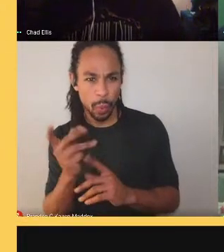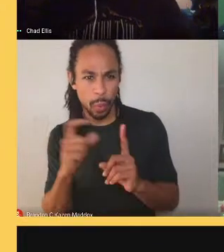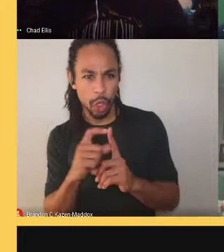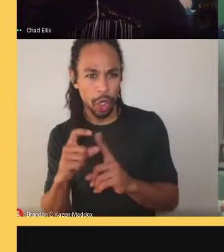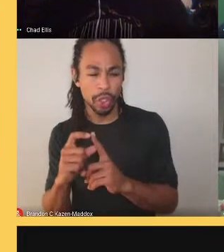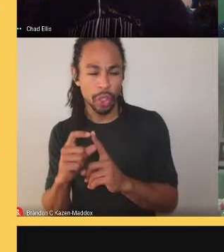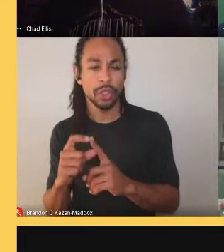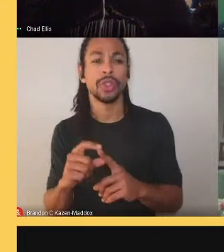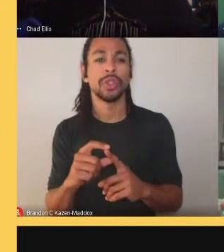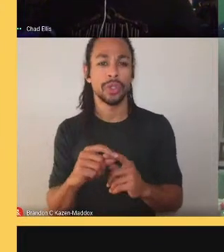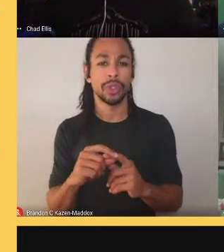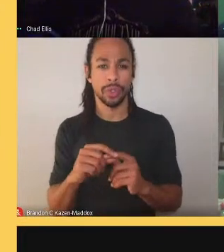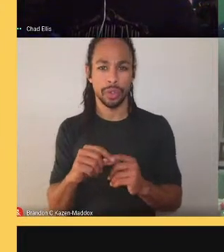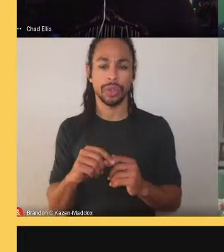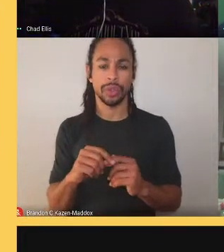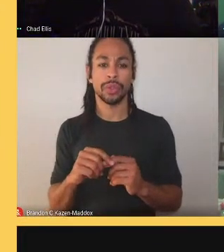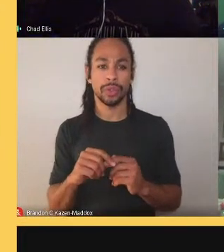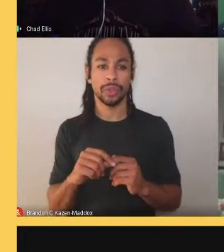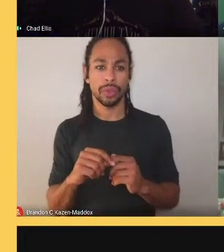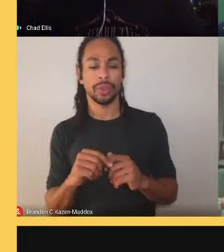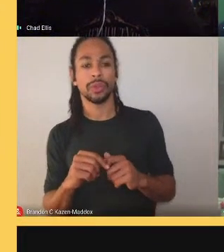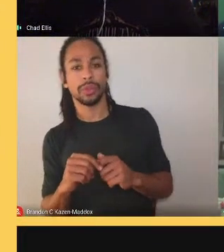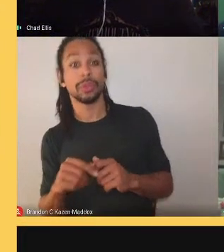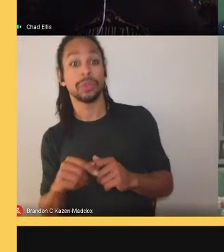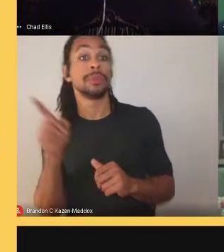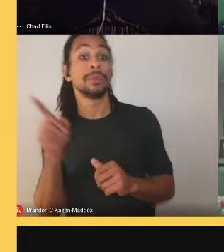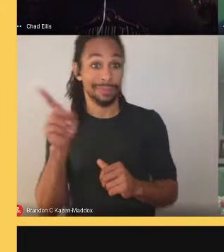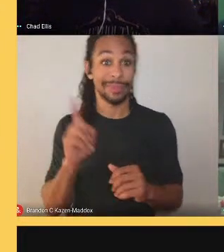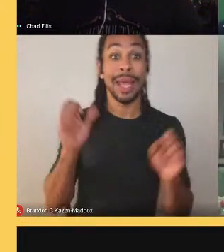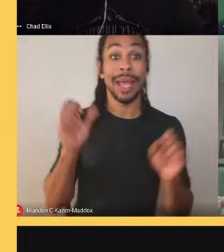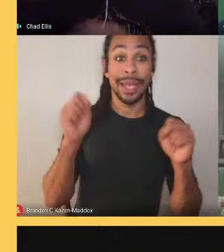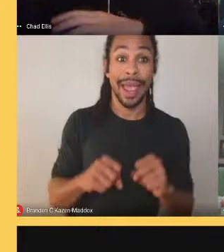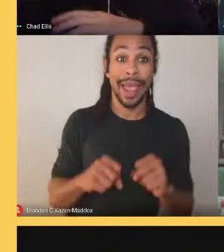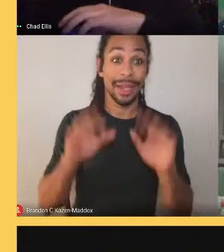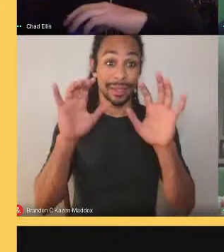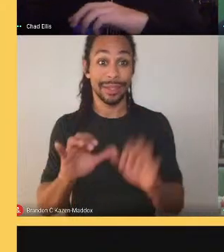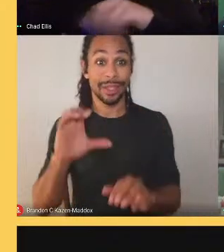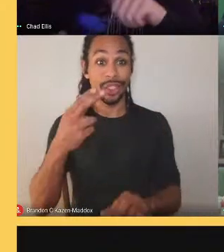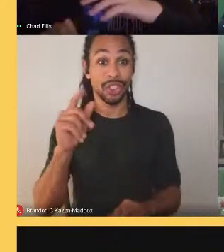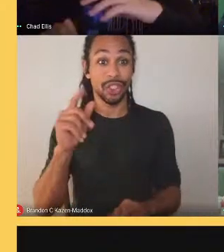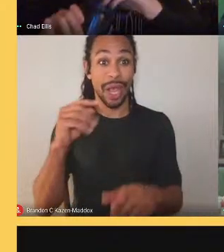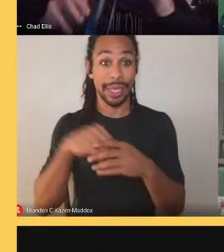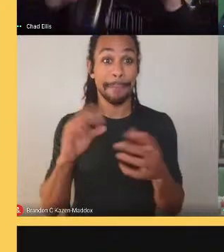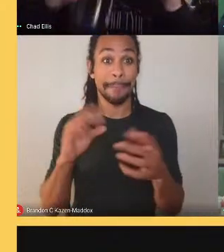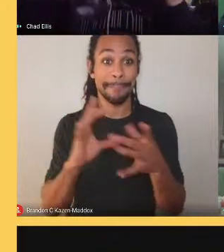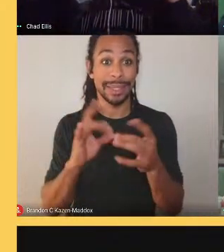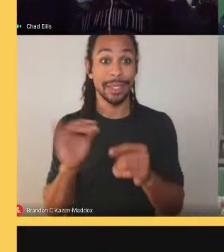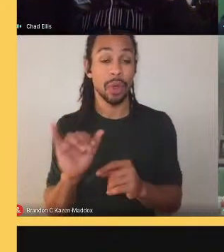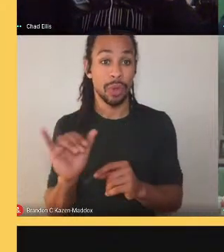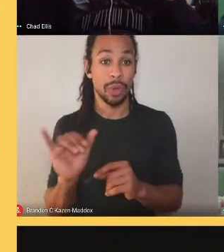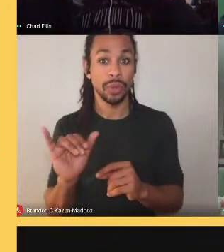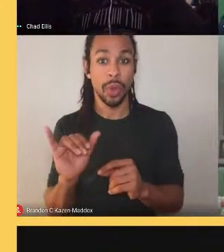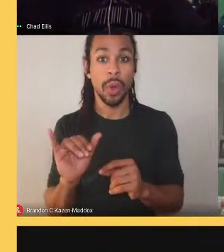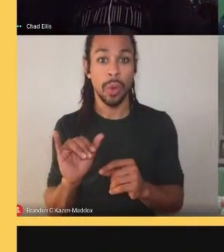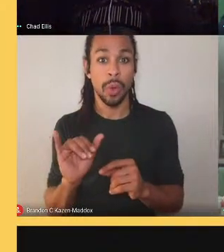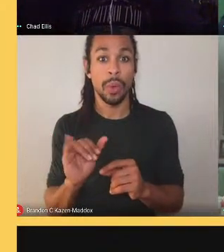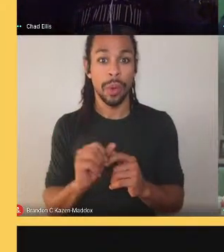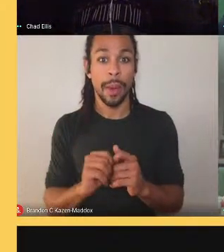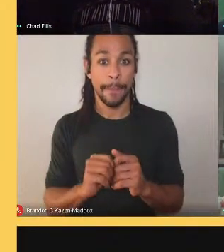If you want to type them in the message as well, that way I can read them out.